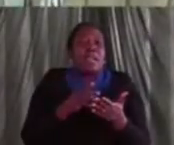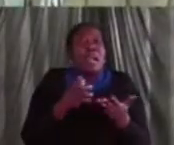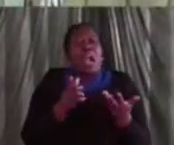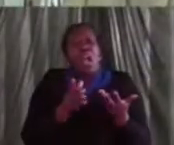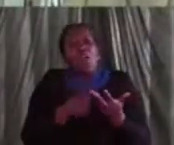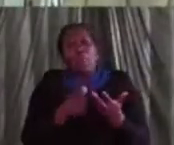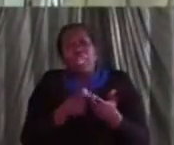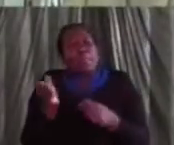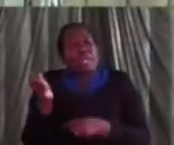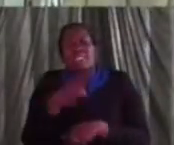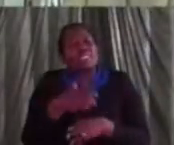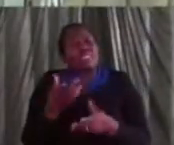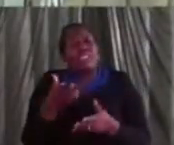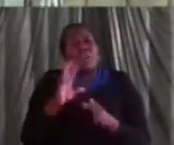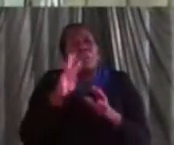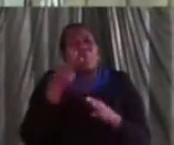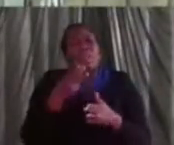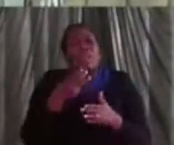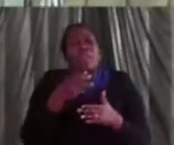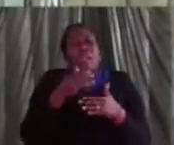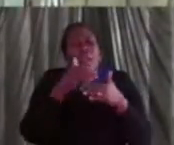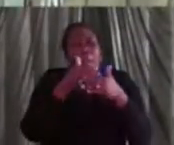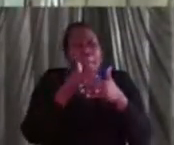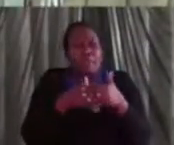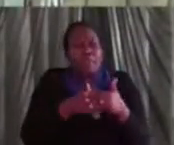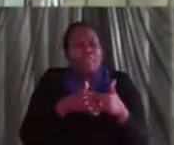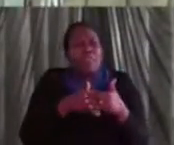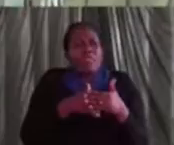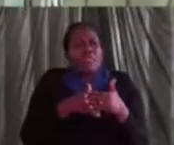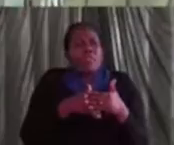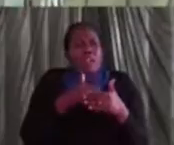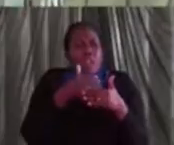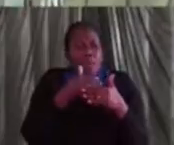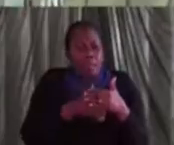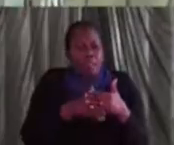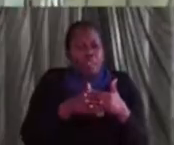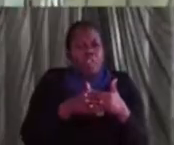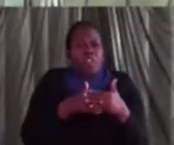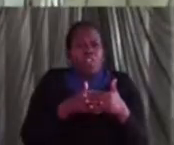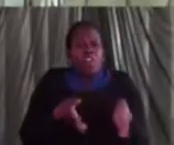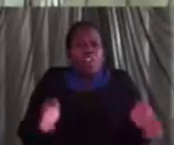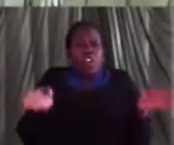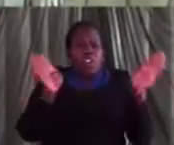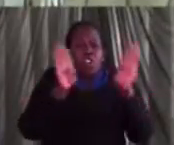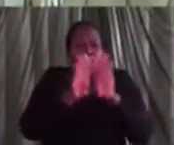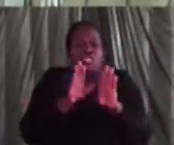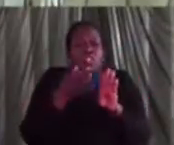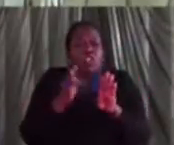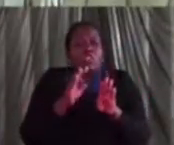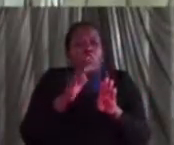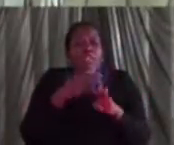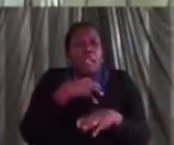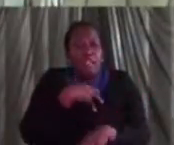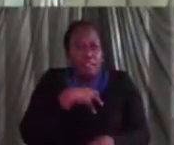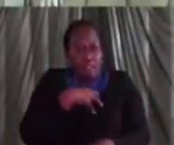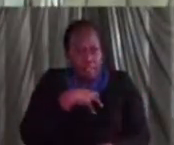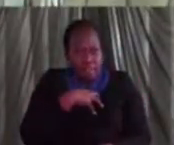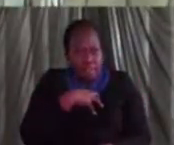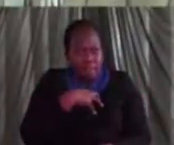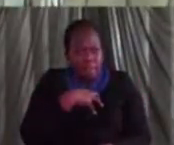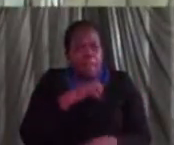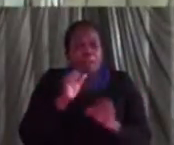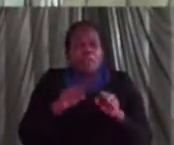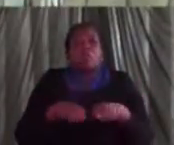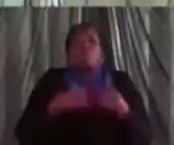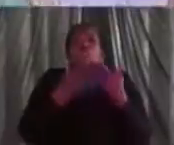We are in before the close of the vacation, in the summer vacation. In September, I'll be able to give